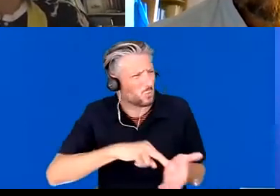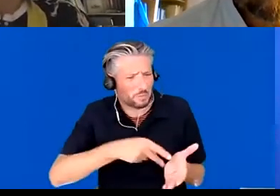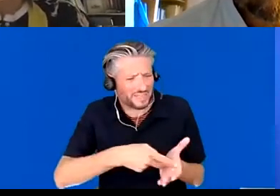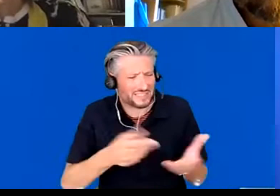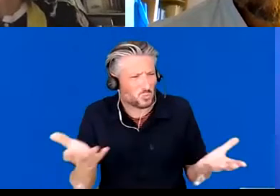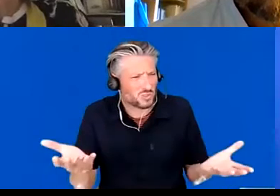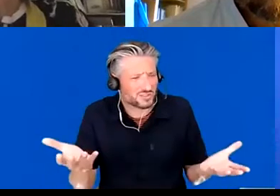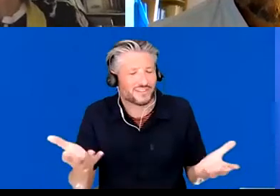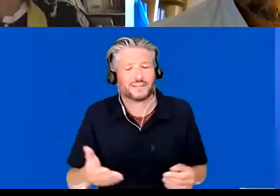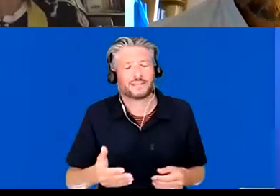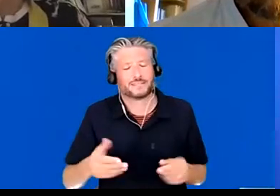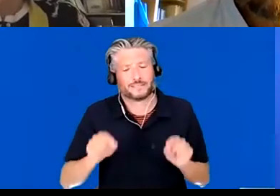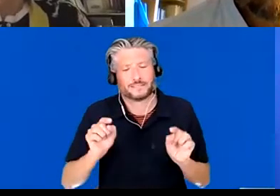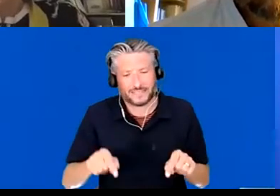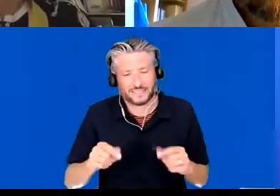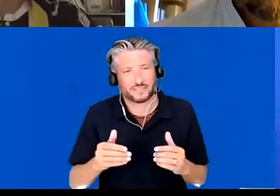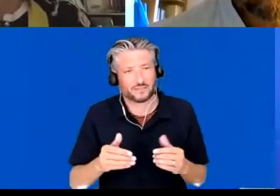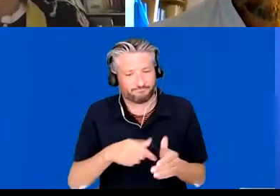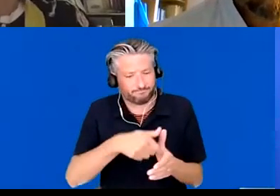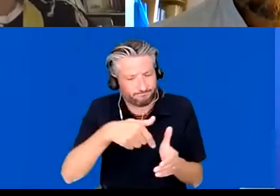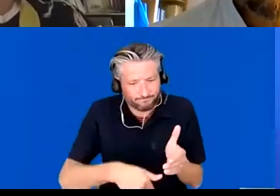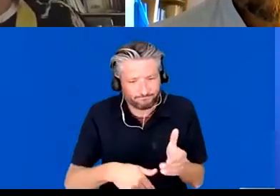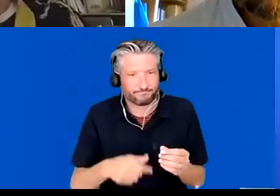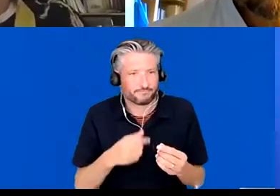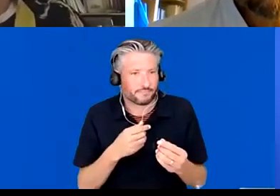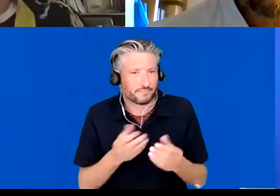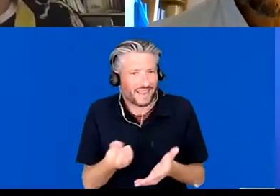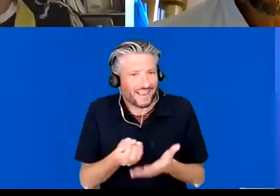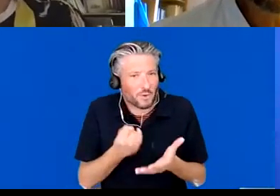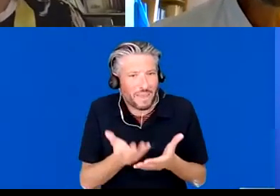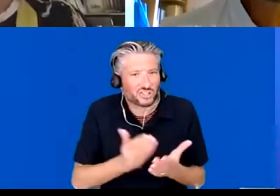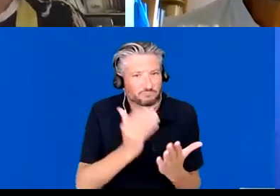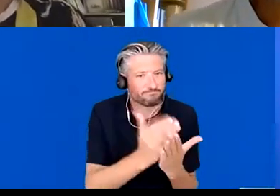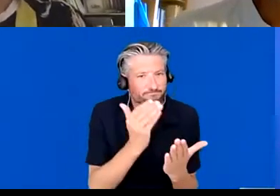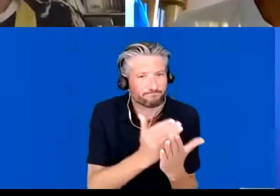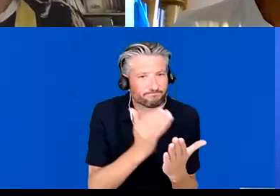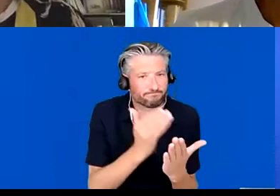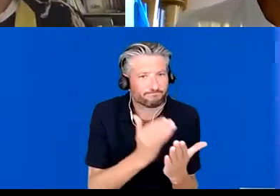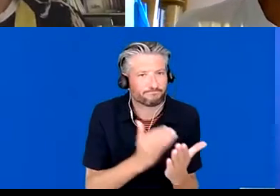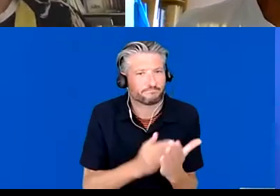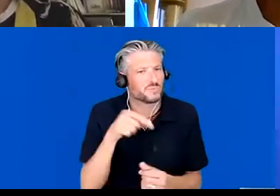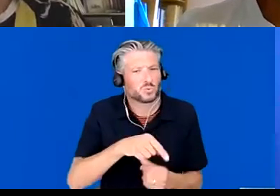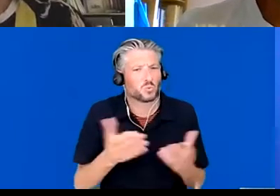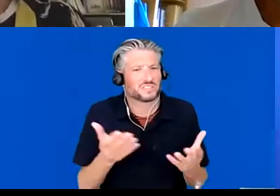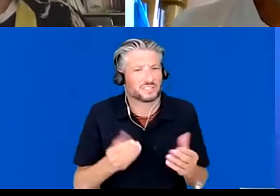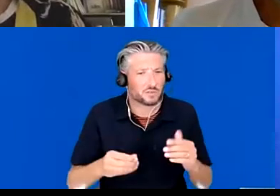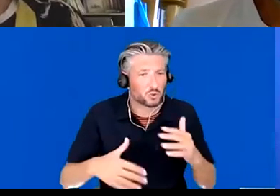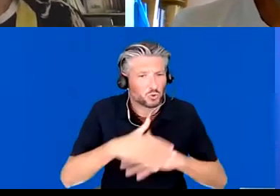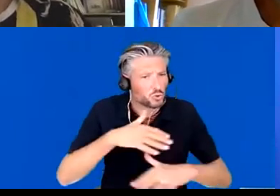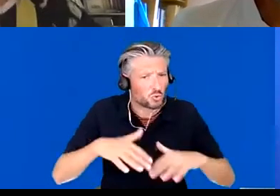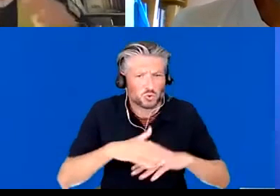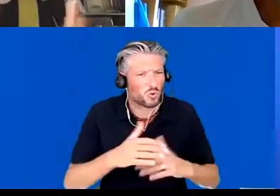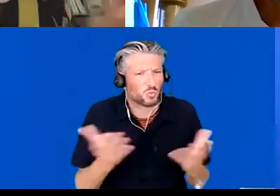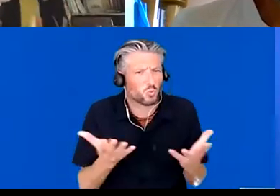or you will be having a quiz. People want to know what to expect. And this was something we hadn't thought about, and probably, yeah,